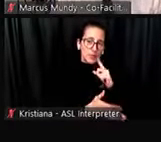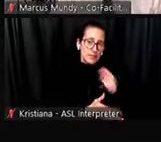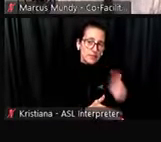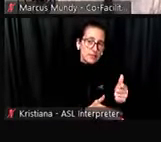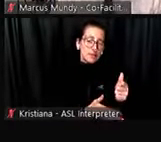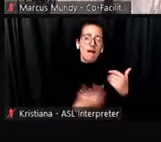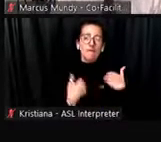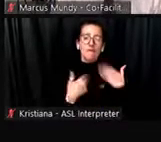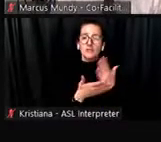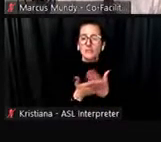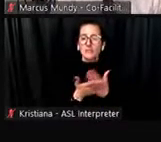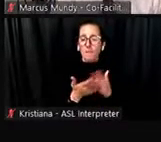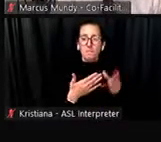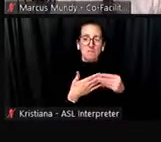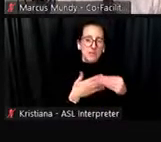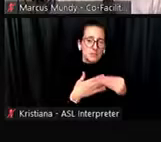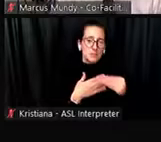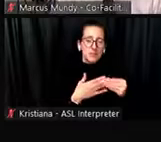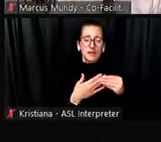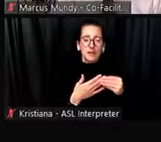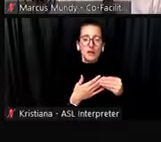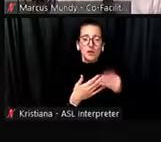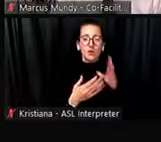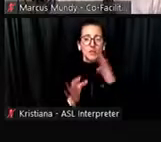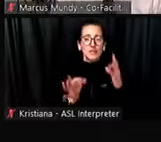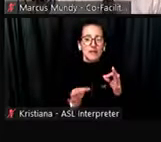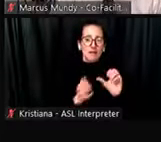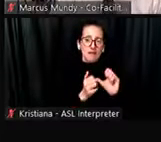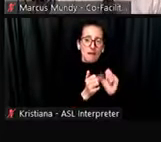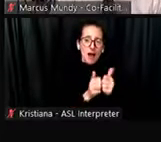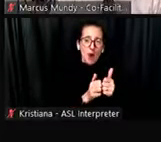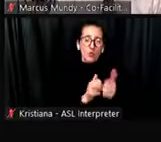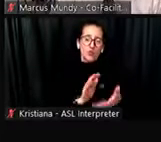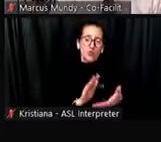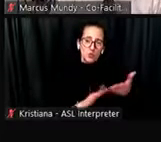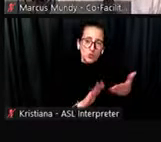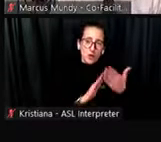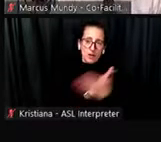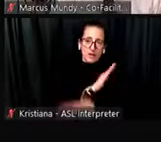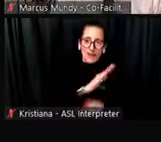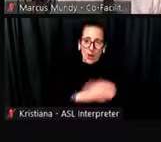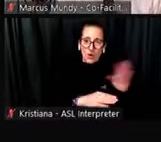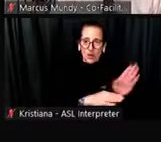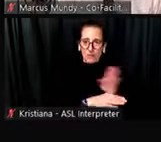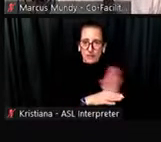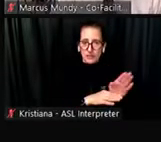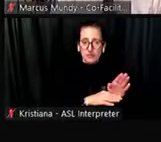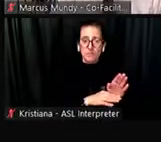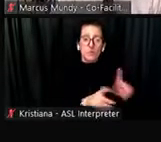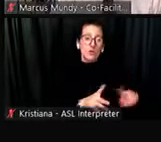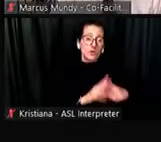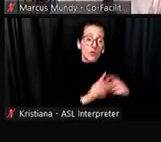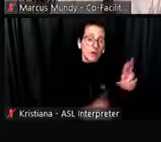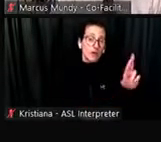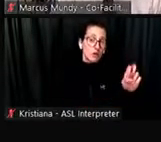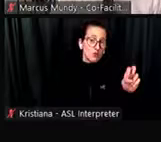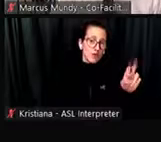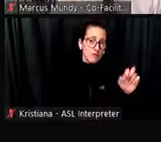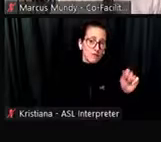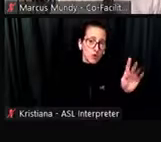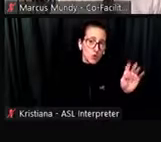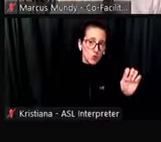of discretion on how do we conduct county business. So starting on the revenue side, we actually have